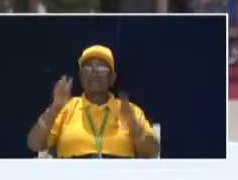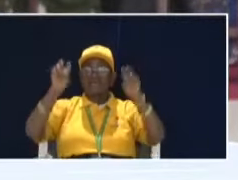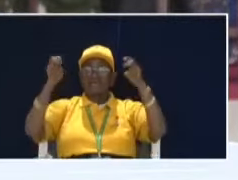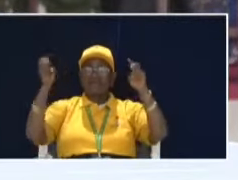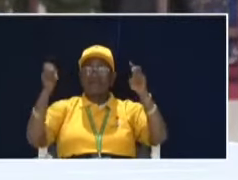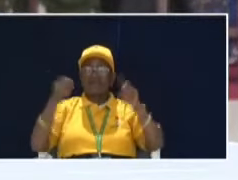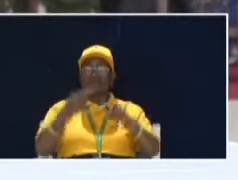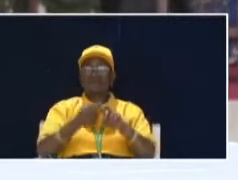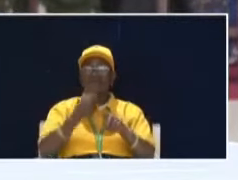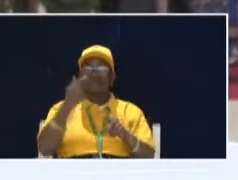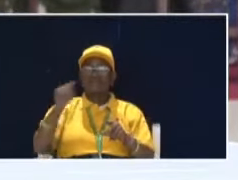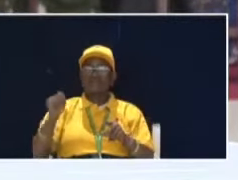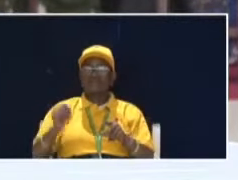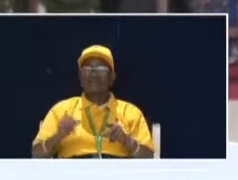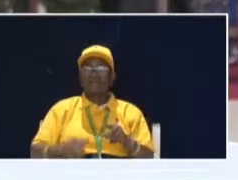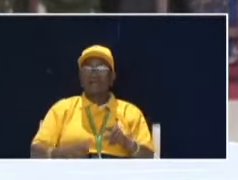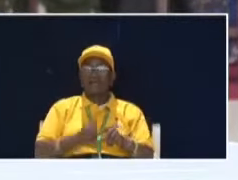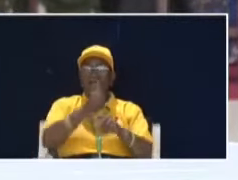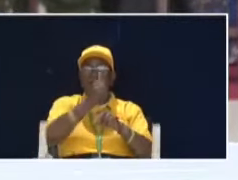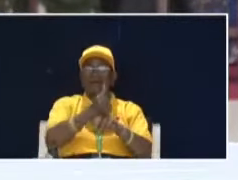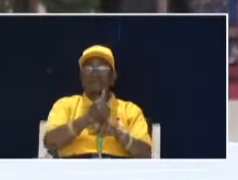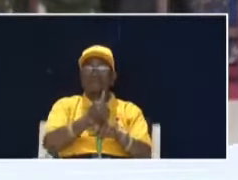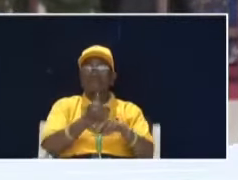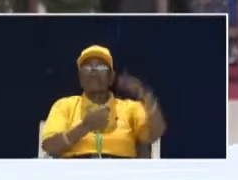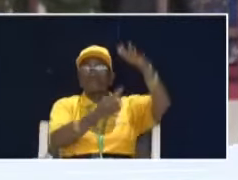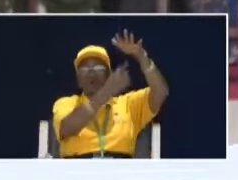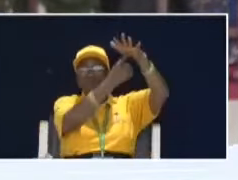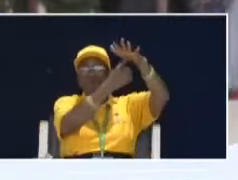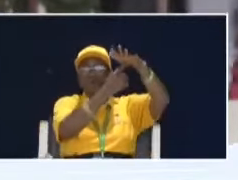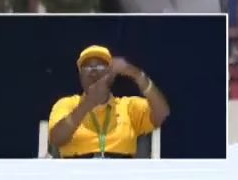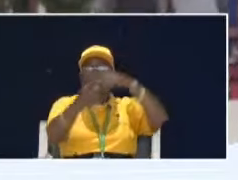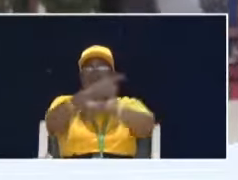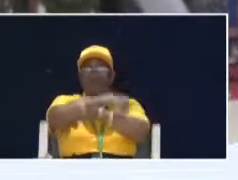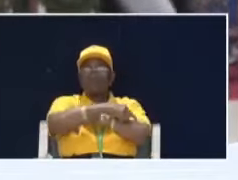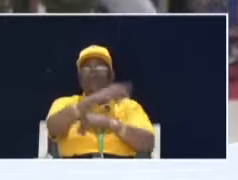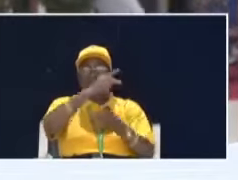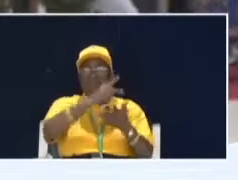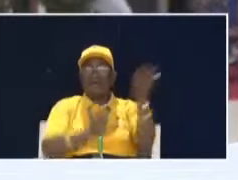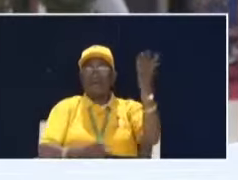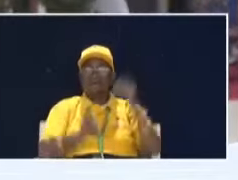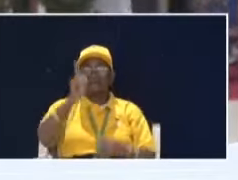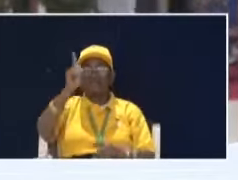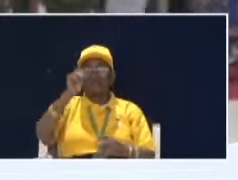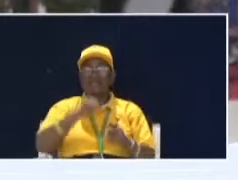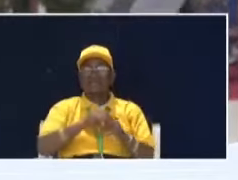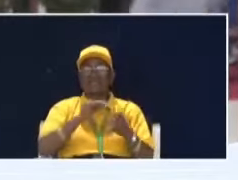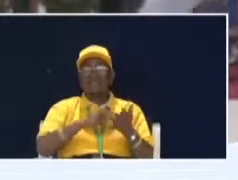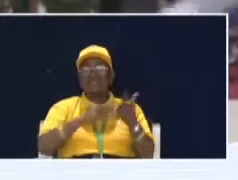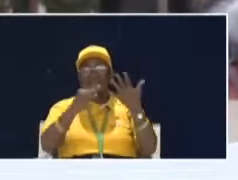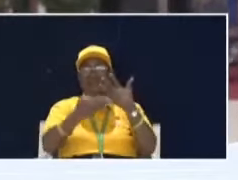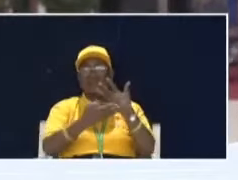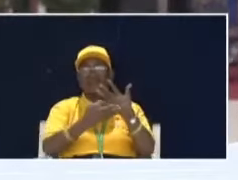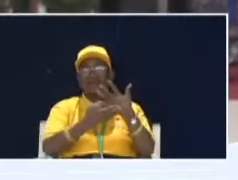So today is part 1. In February, by the grace of God, we'll go to part